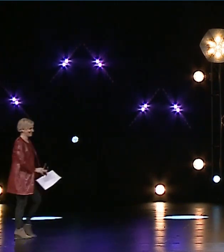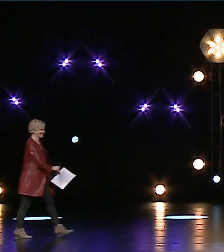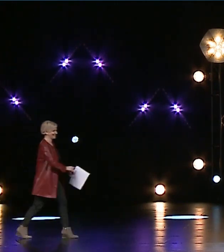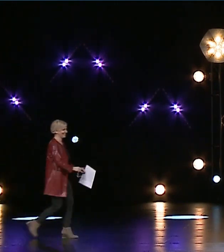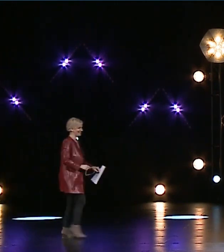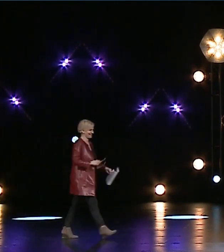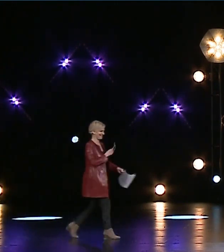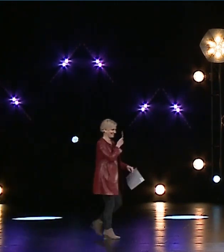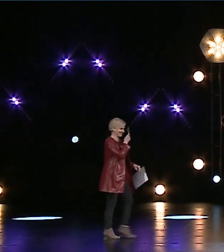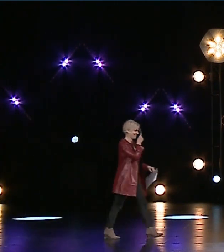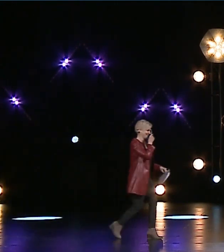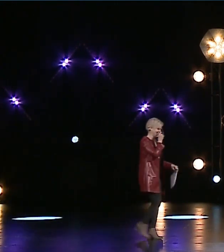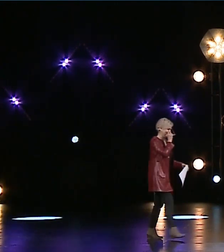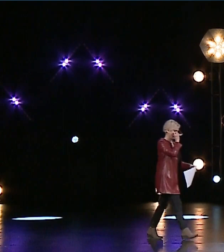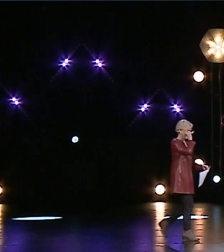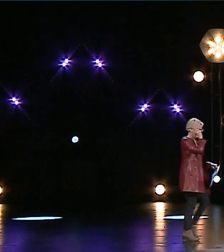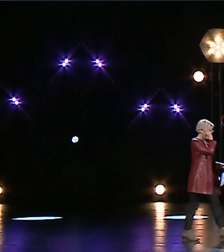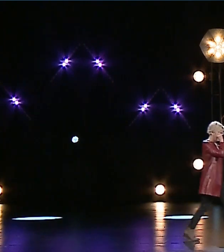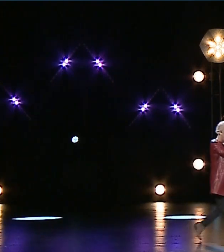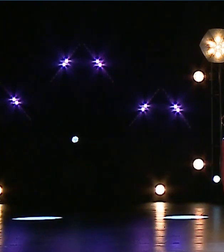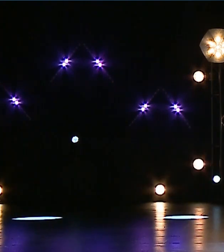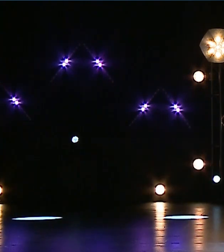Thank you, dear friend.